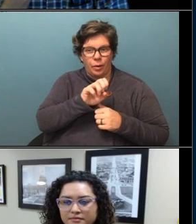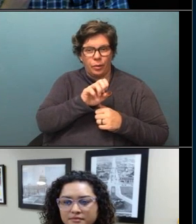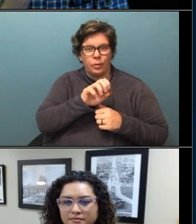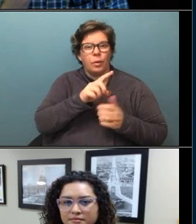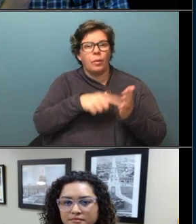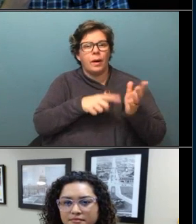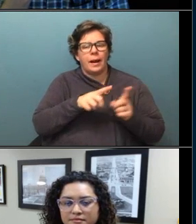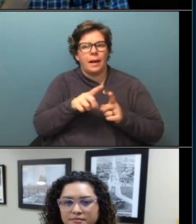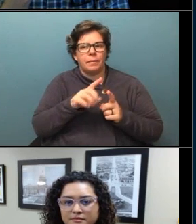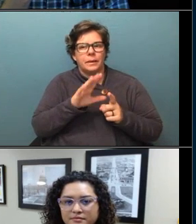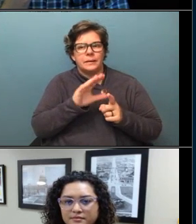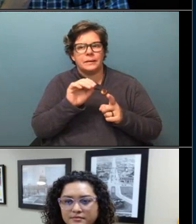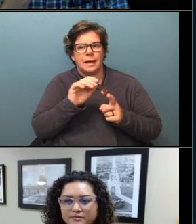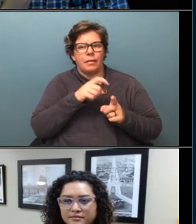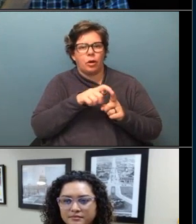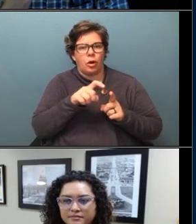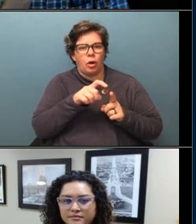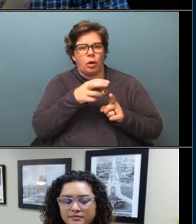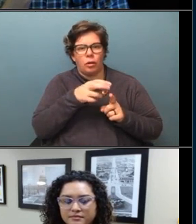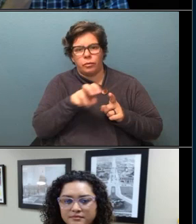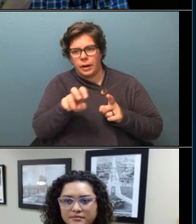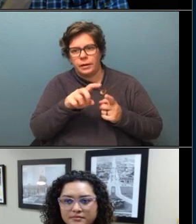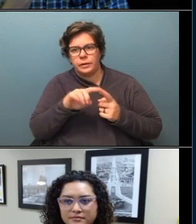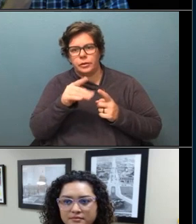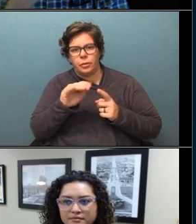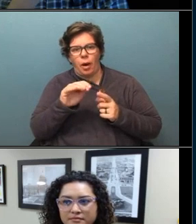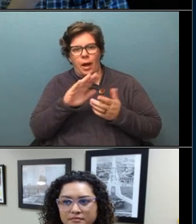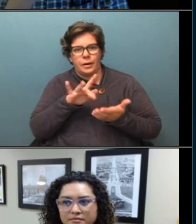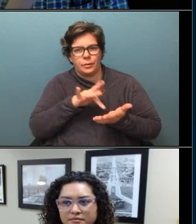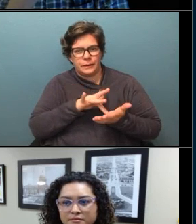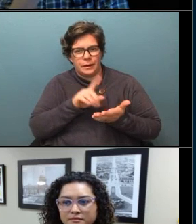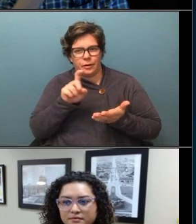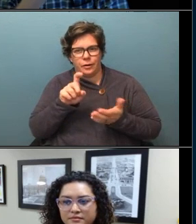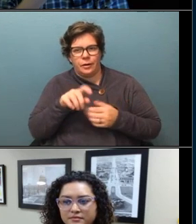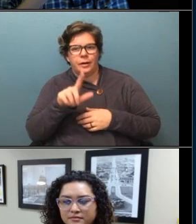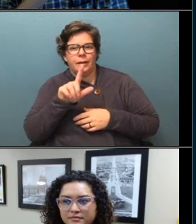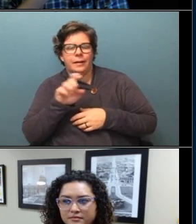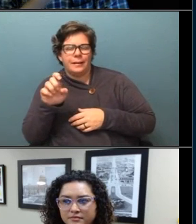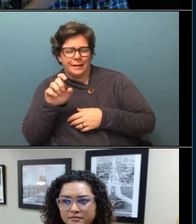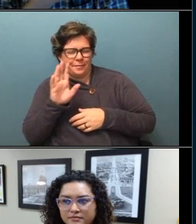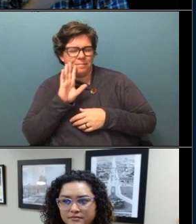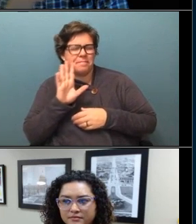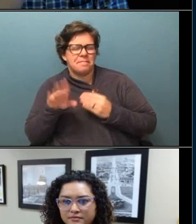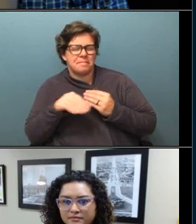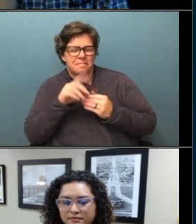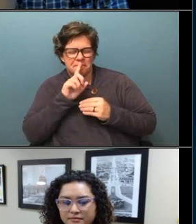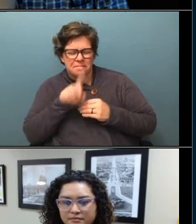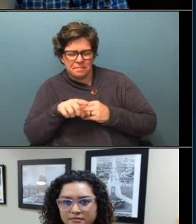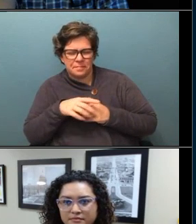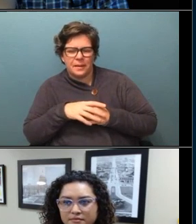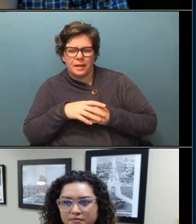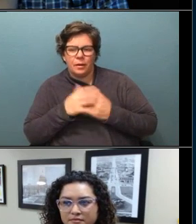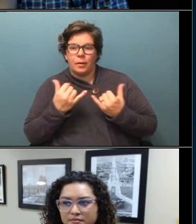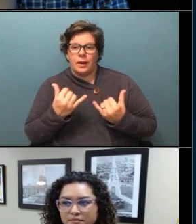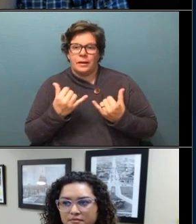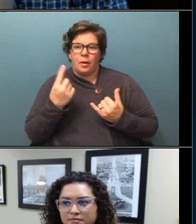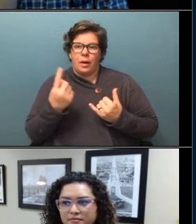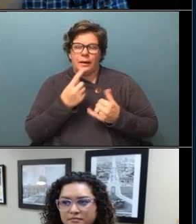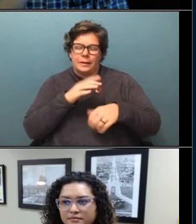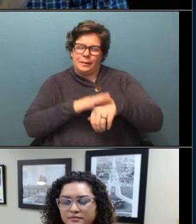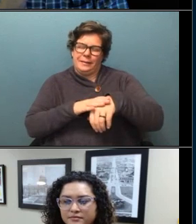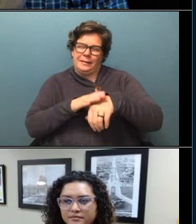then, and is the call then routed to an Idaho call center? Sure, I'll jump in and take that. So right now, and I always have to